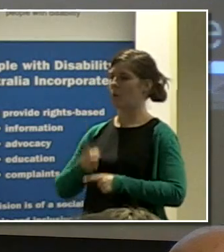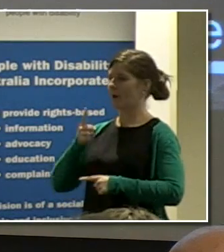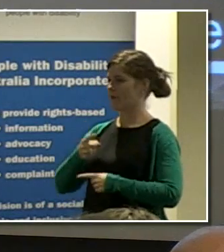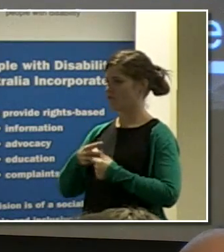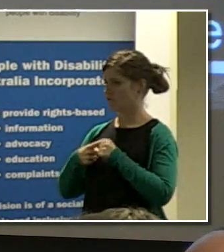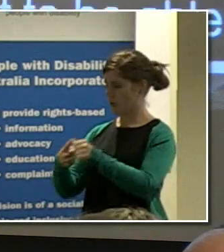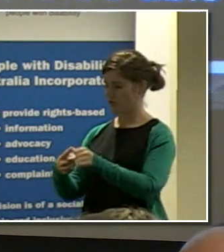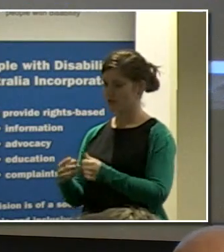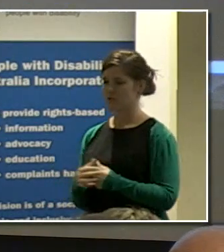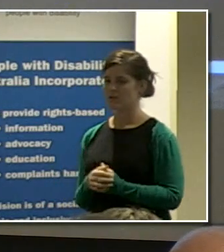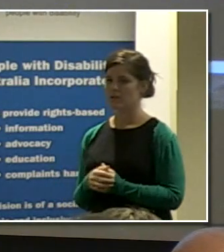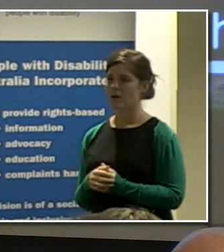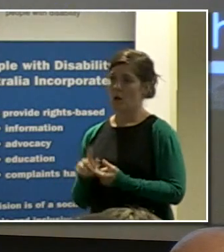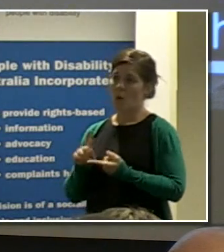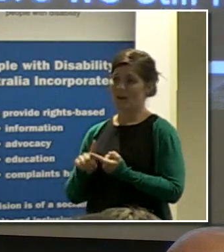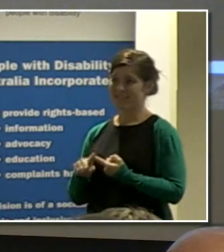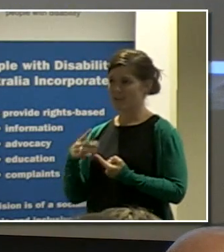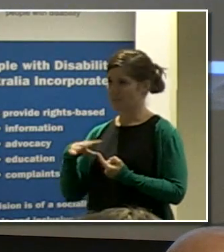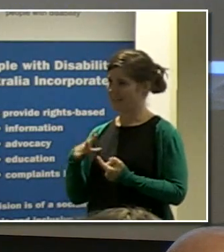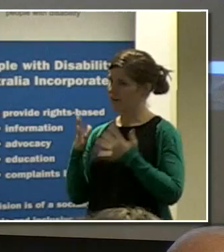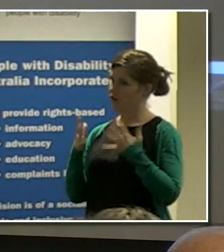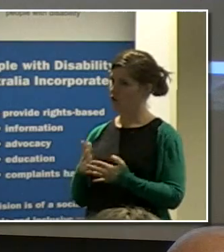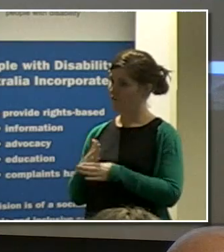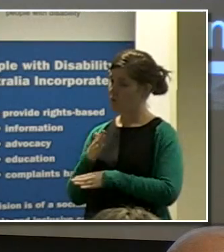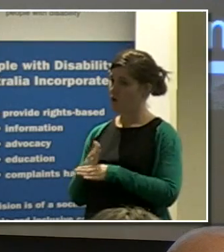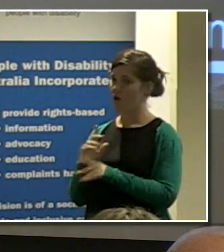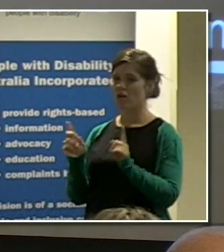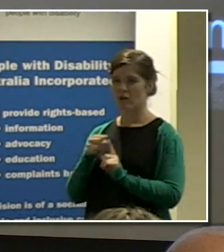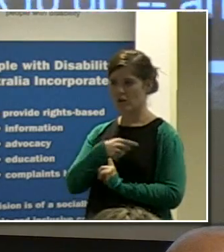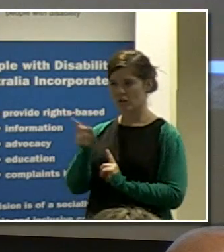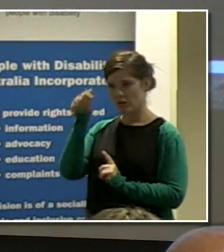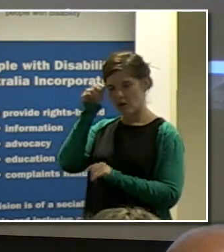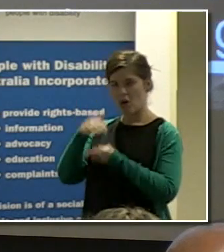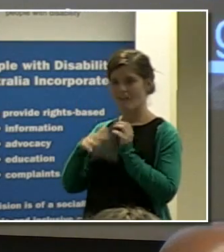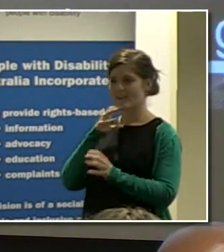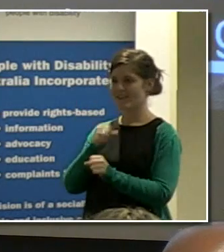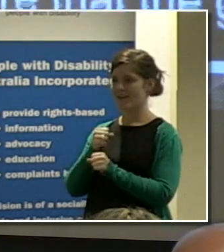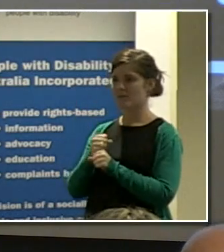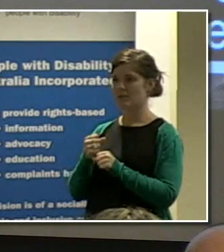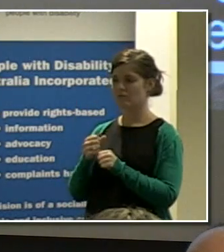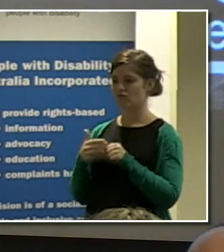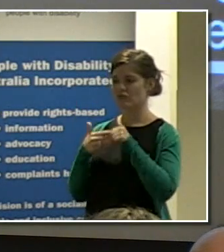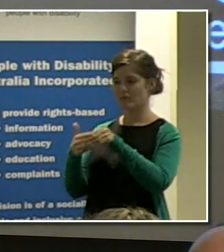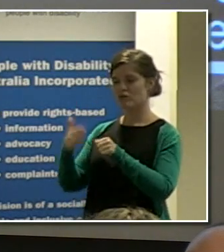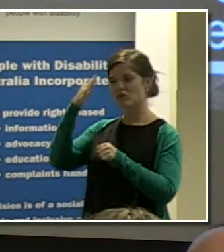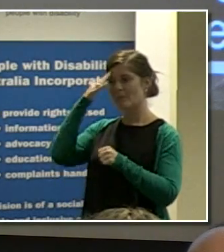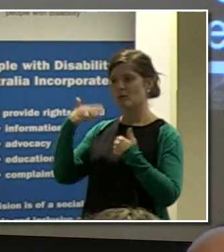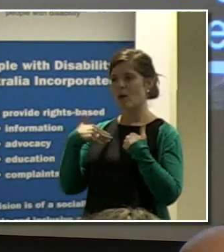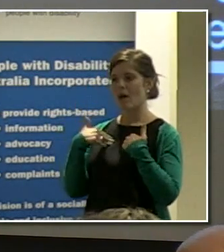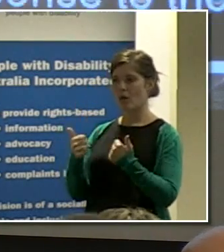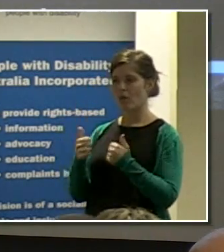lot of work to do, and you'll be aware that the government's response to the Mental Health Commission report came out only